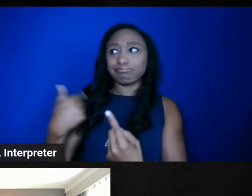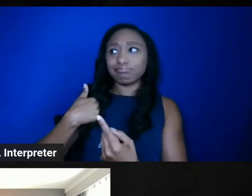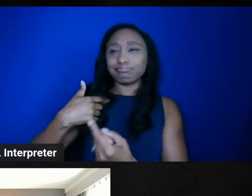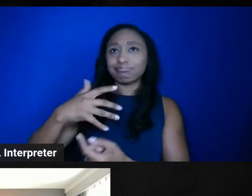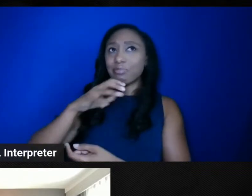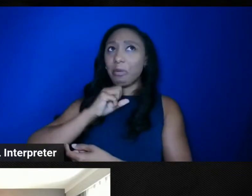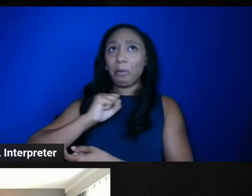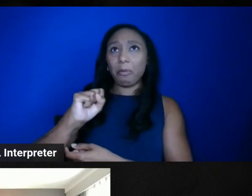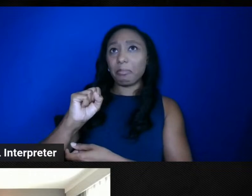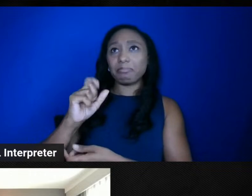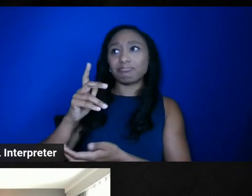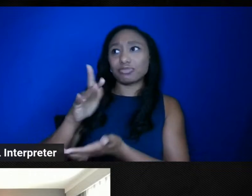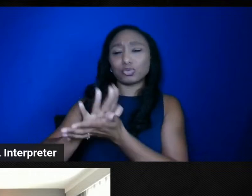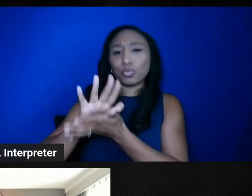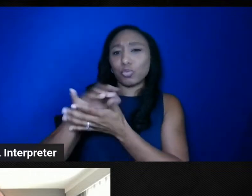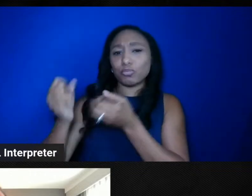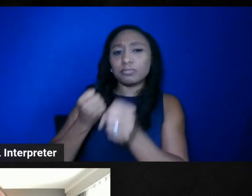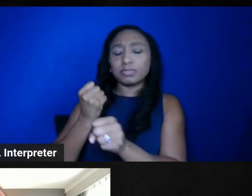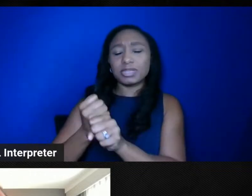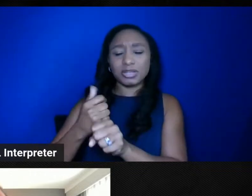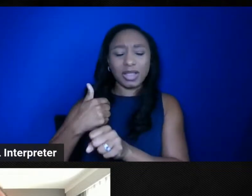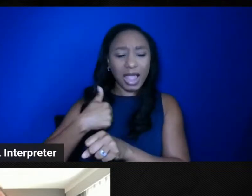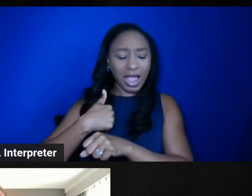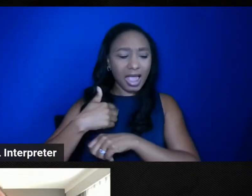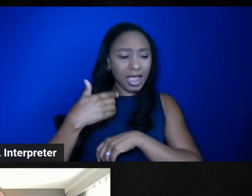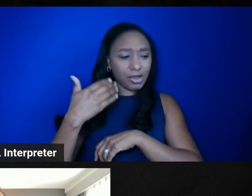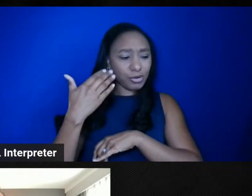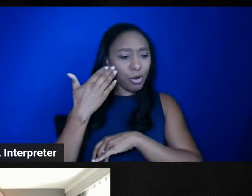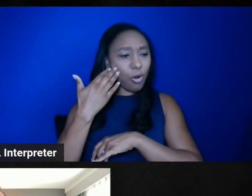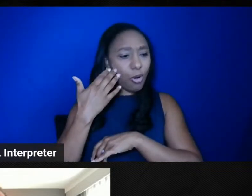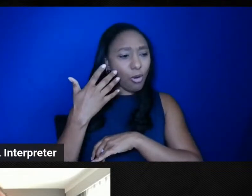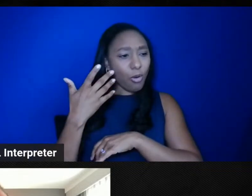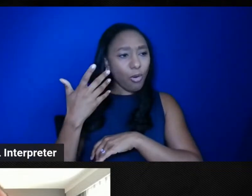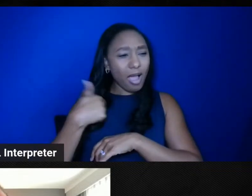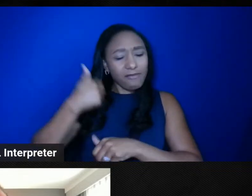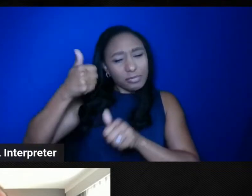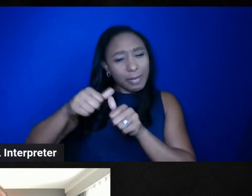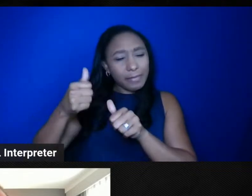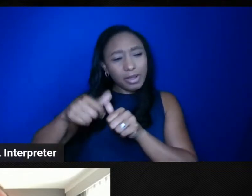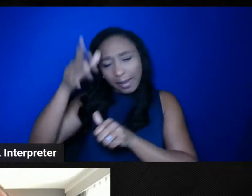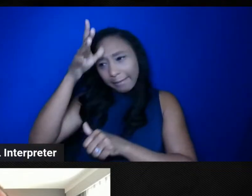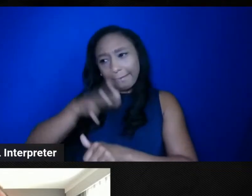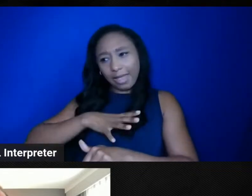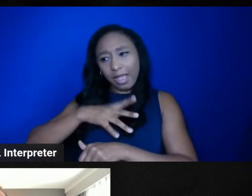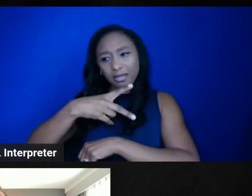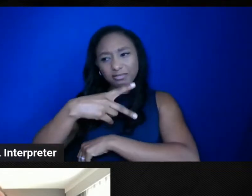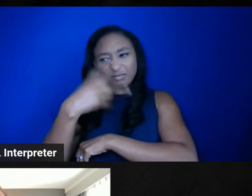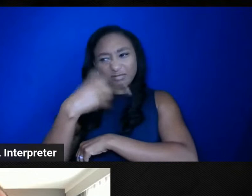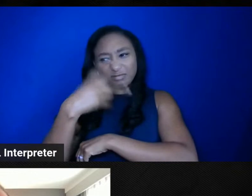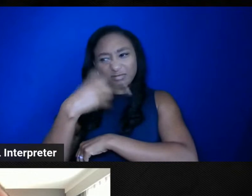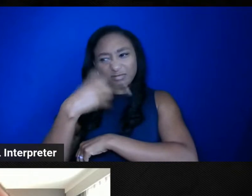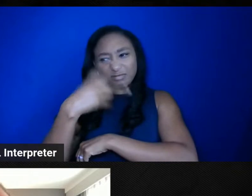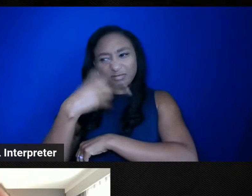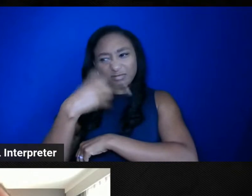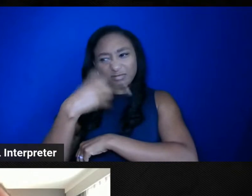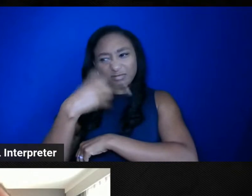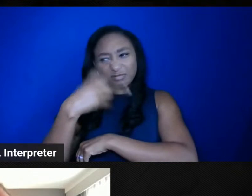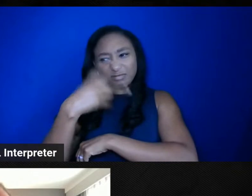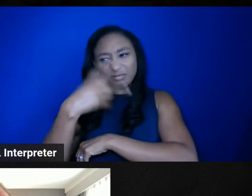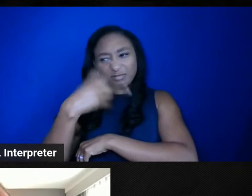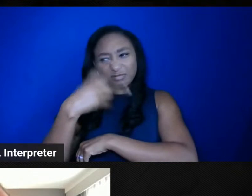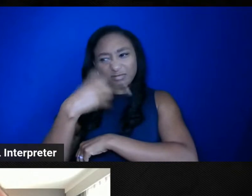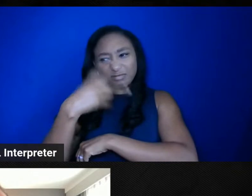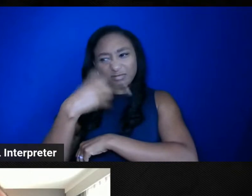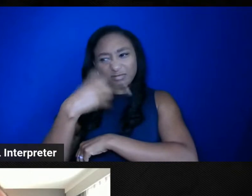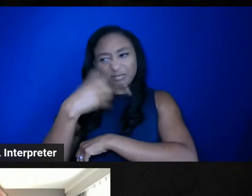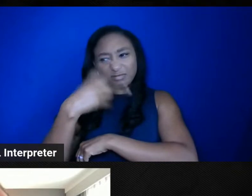been kidnapped from New York, but I did not know its details. And to be honest, as an historian, I had pretty low expectations for the